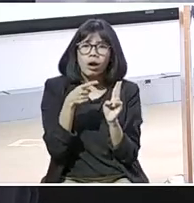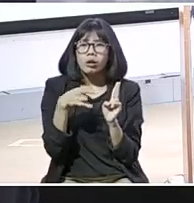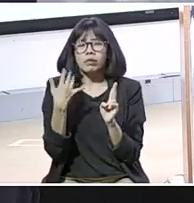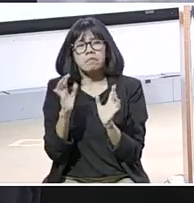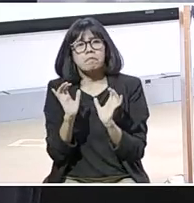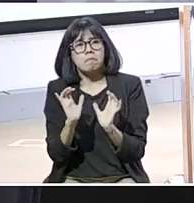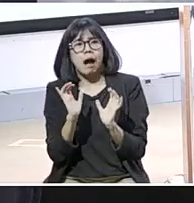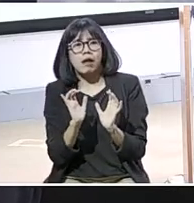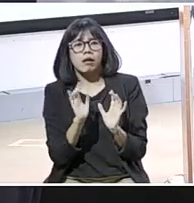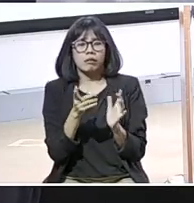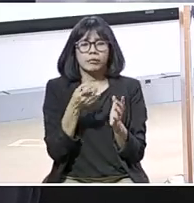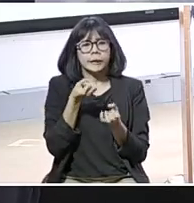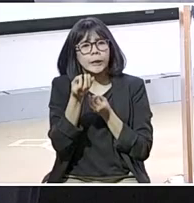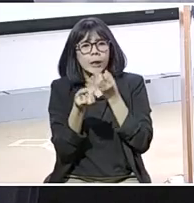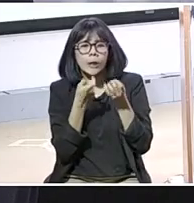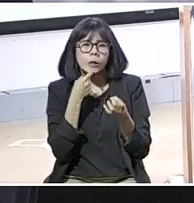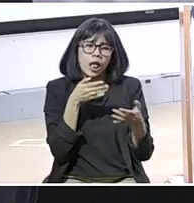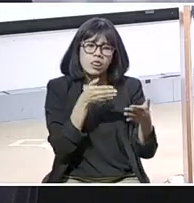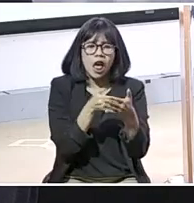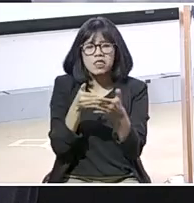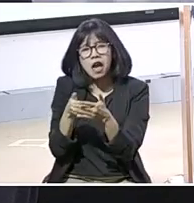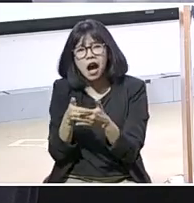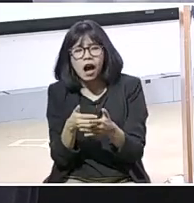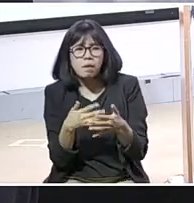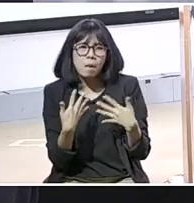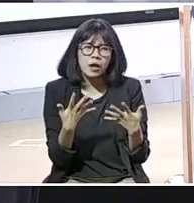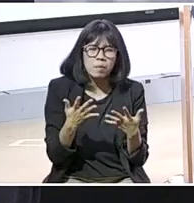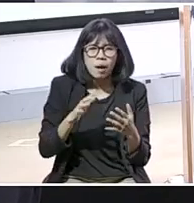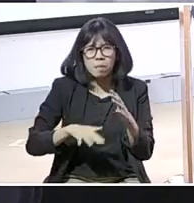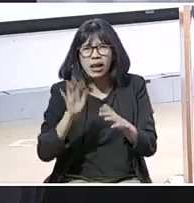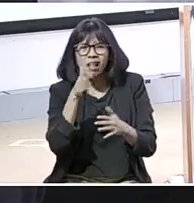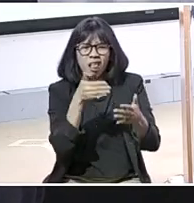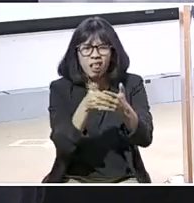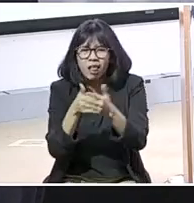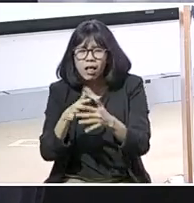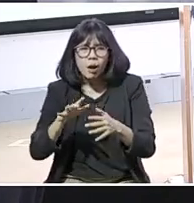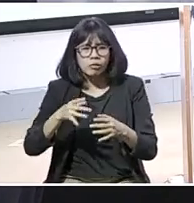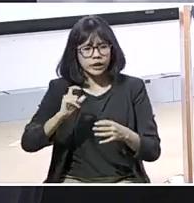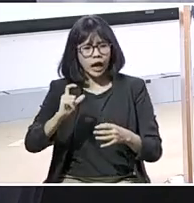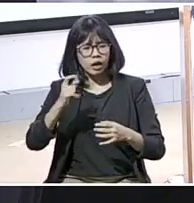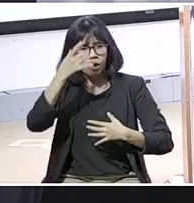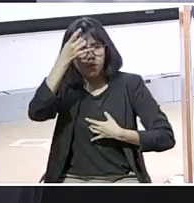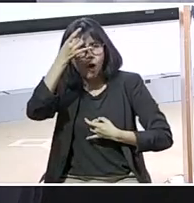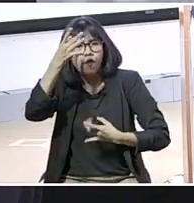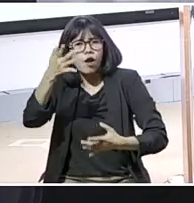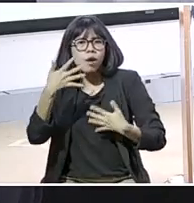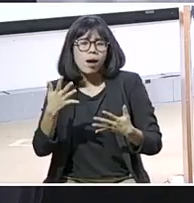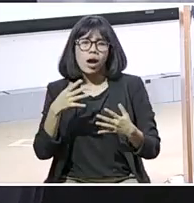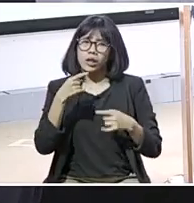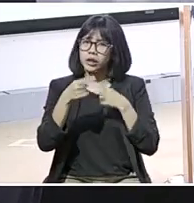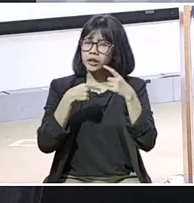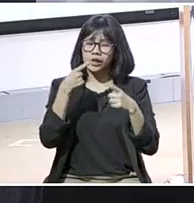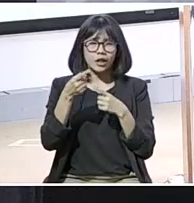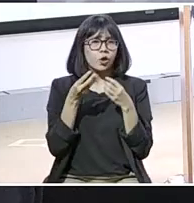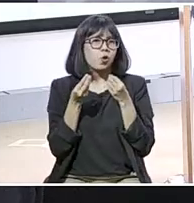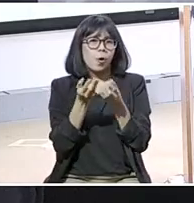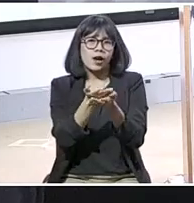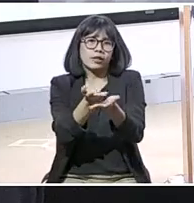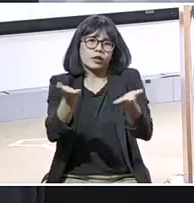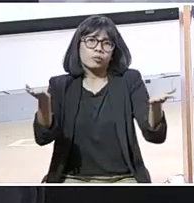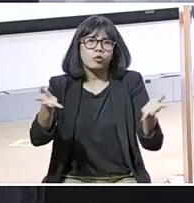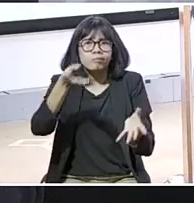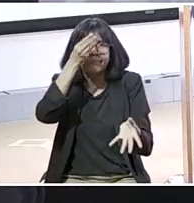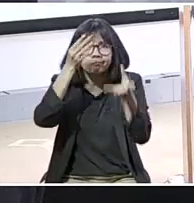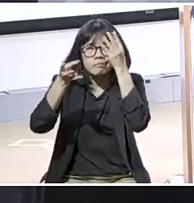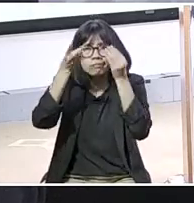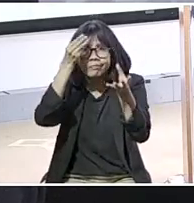and challenges to excel professionally and personally. They have amazing stories to tell and important